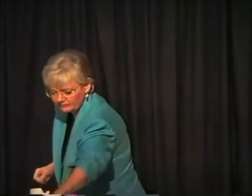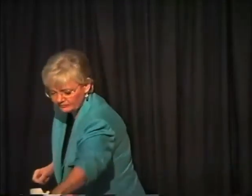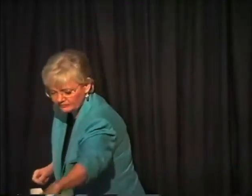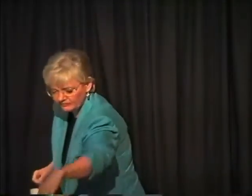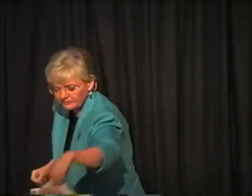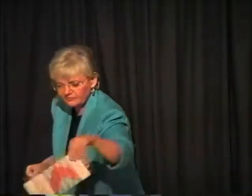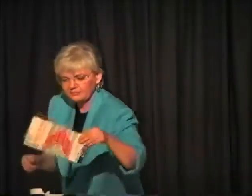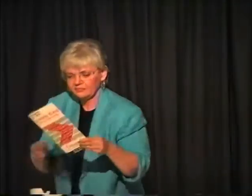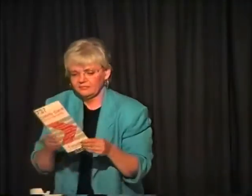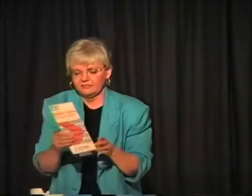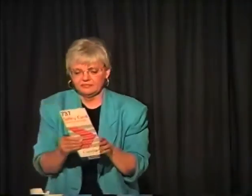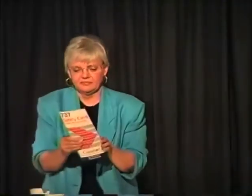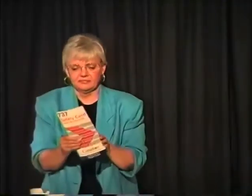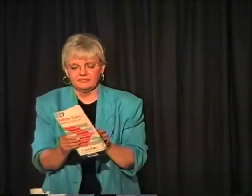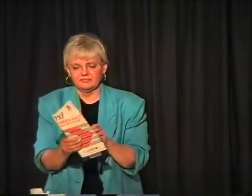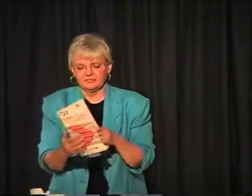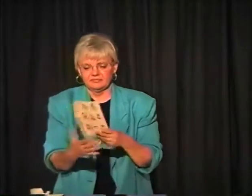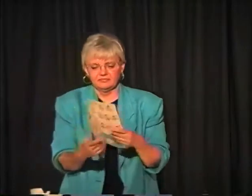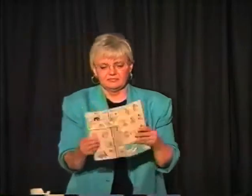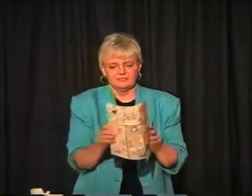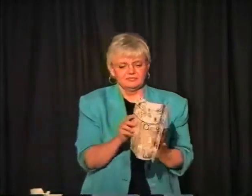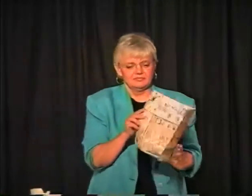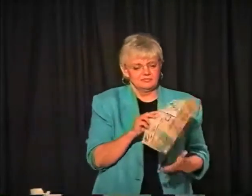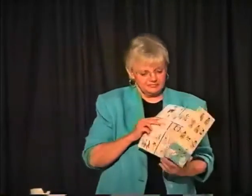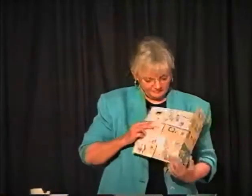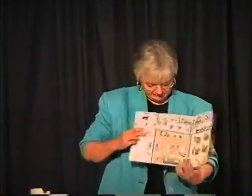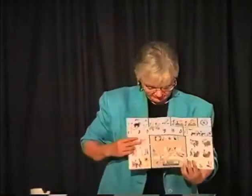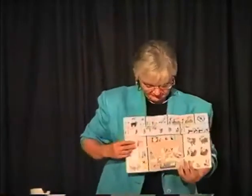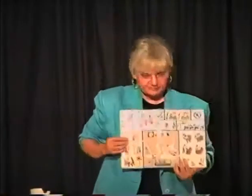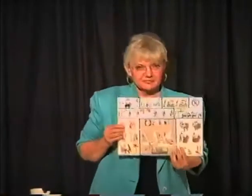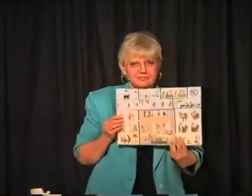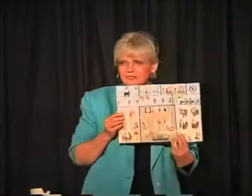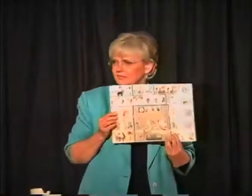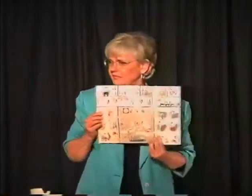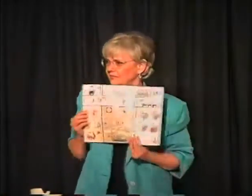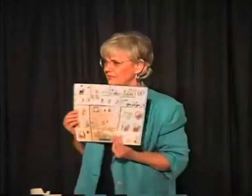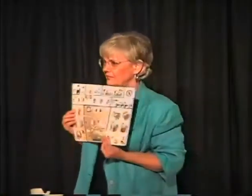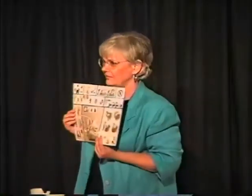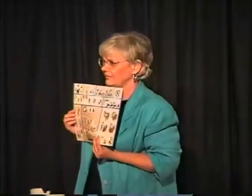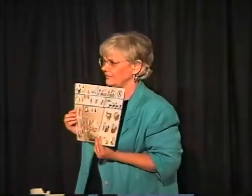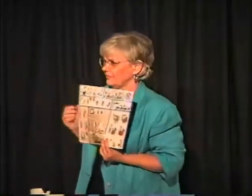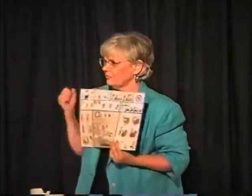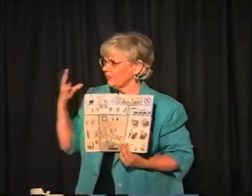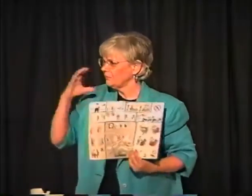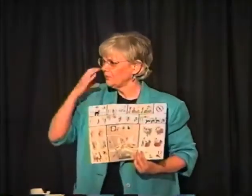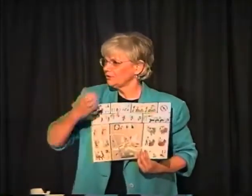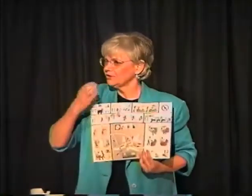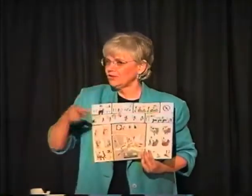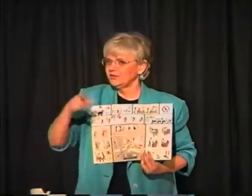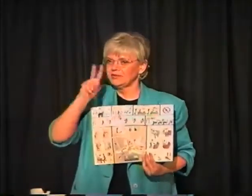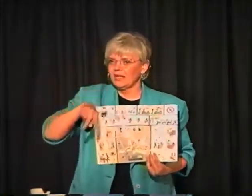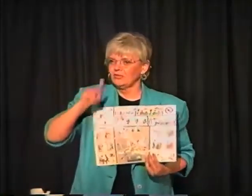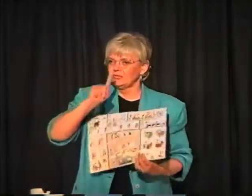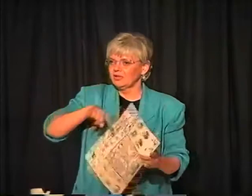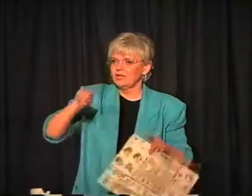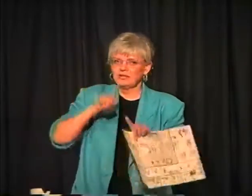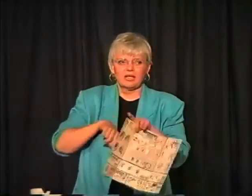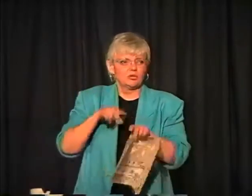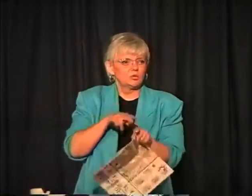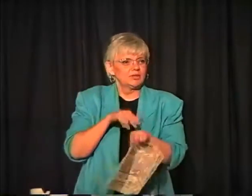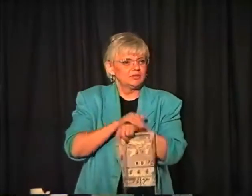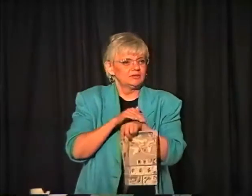people because it's exactly the same as getting into your car and putting on your seatbelt. But in any case, you've also seen this. All the